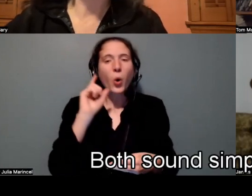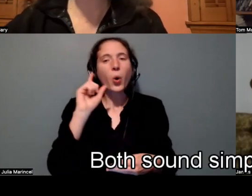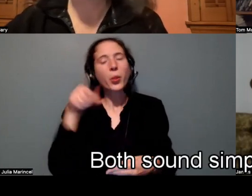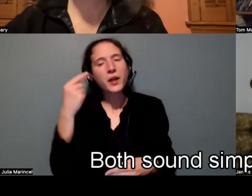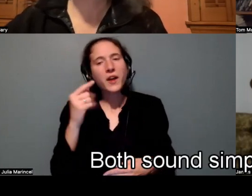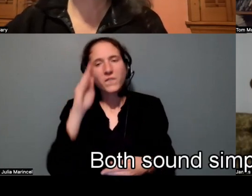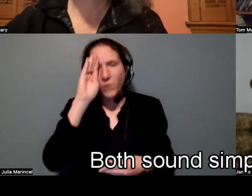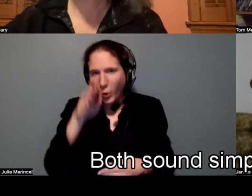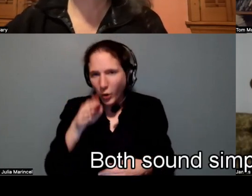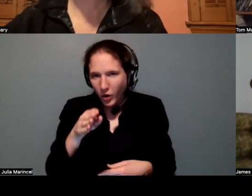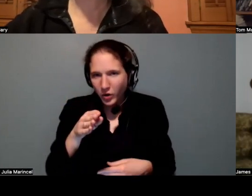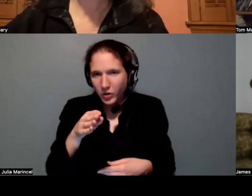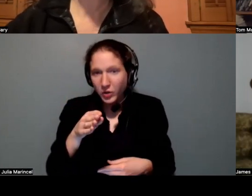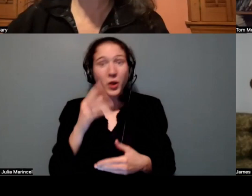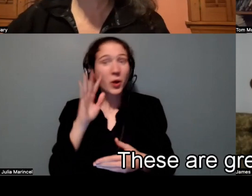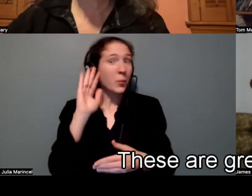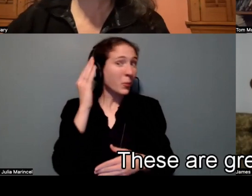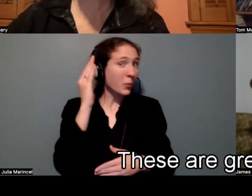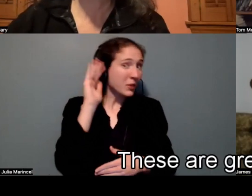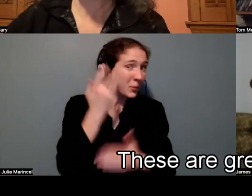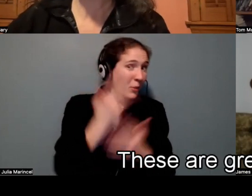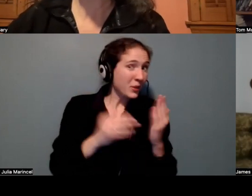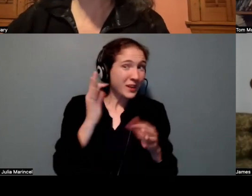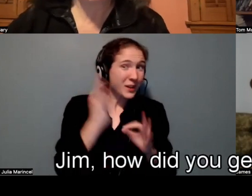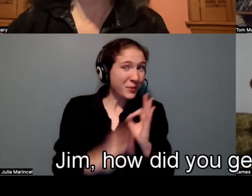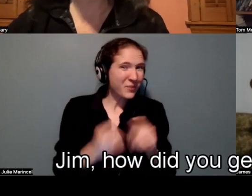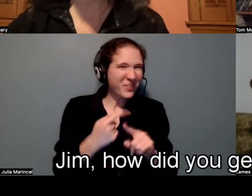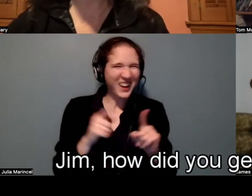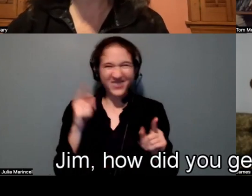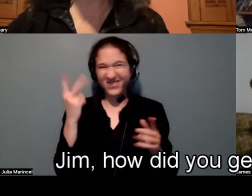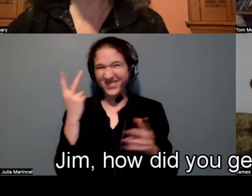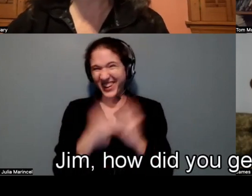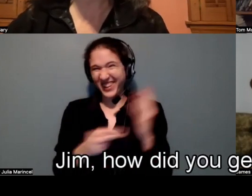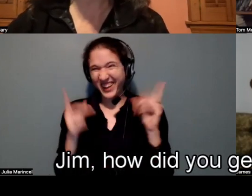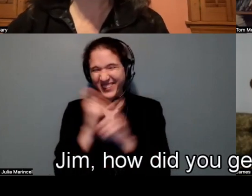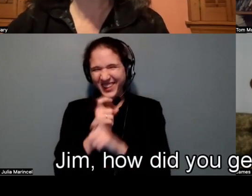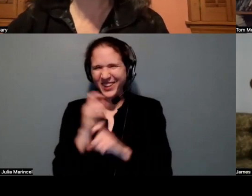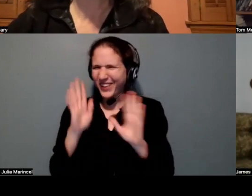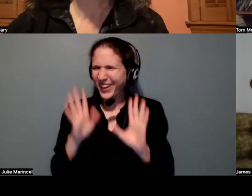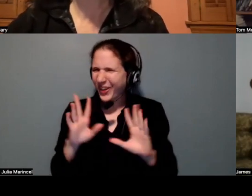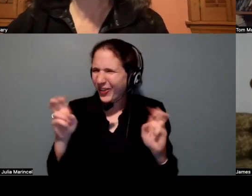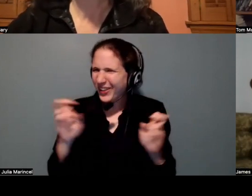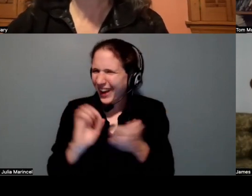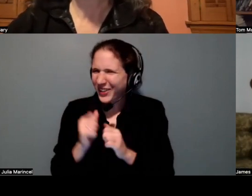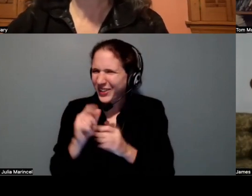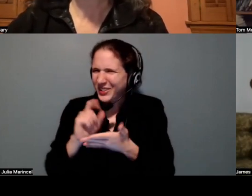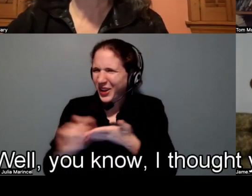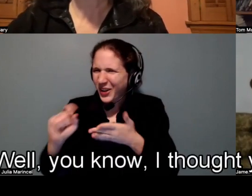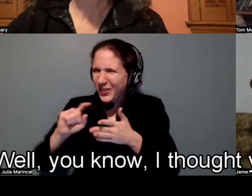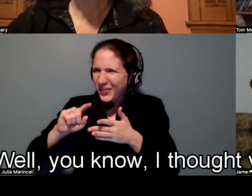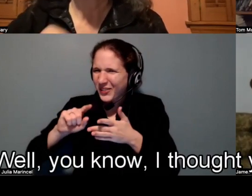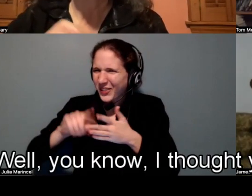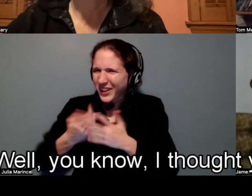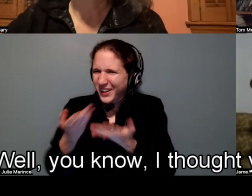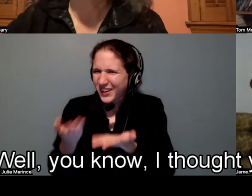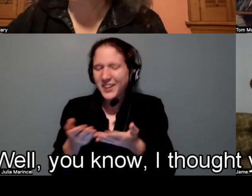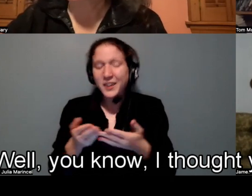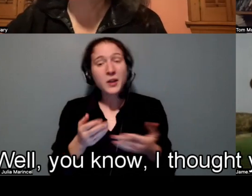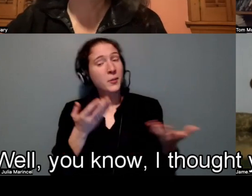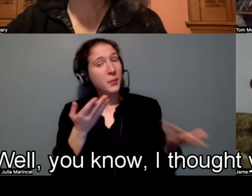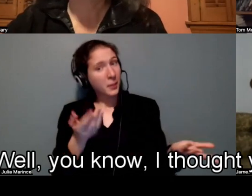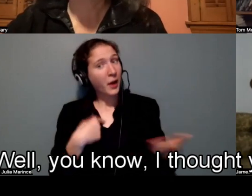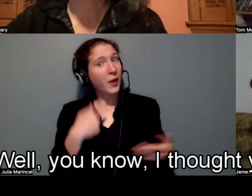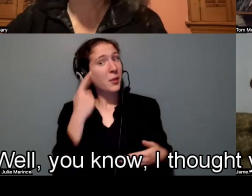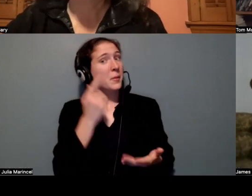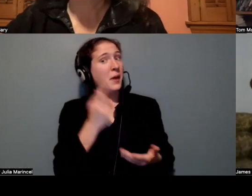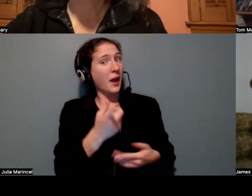simple, neither is." These are great quotes, Jim. How did you get started writing? Well, I thought you might ask